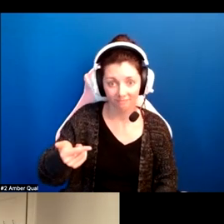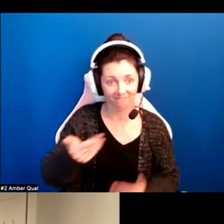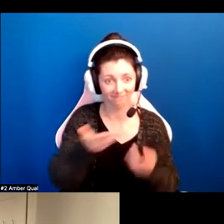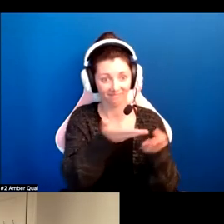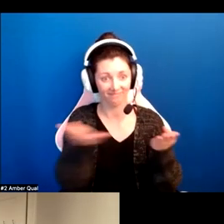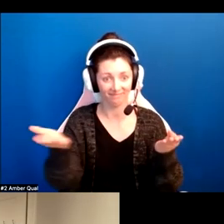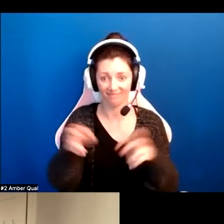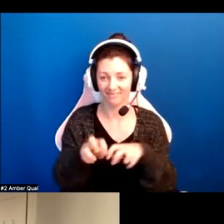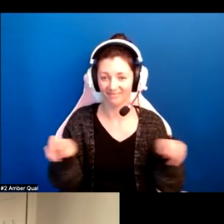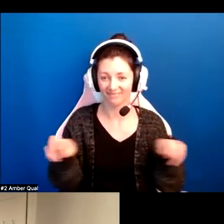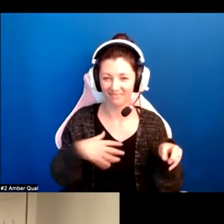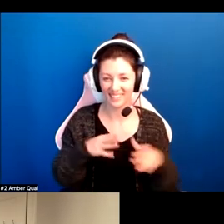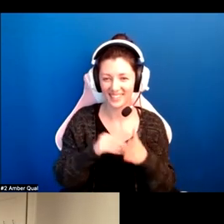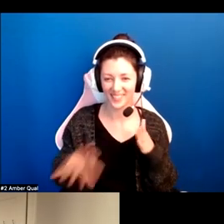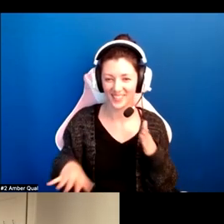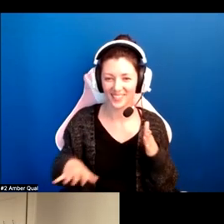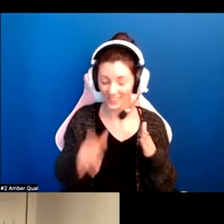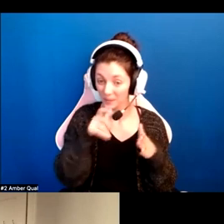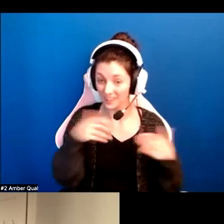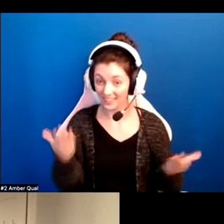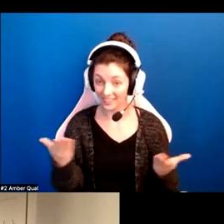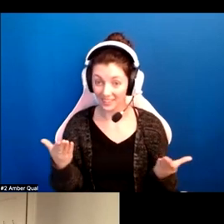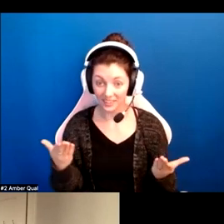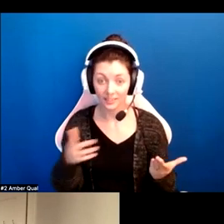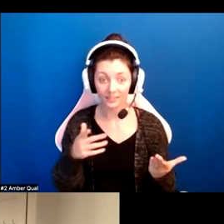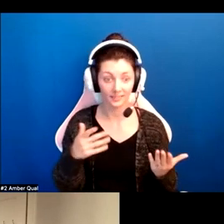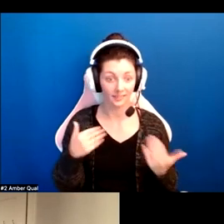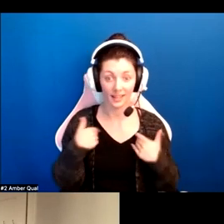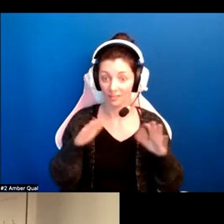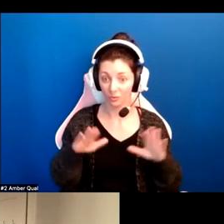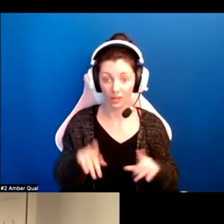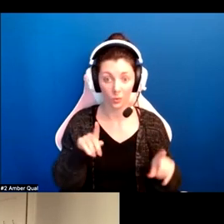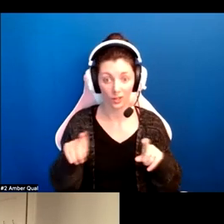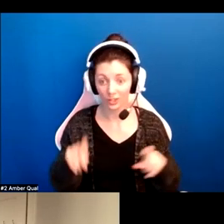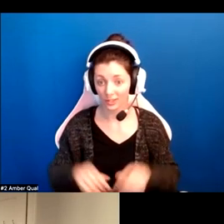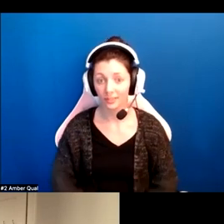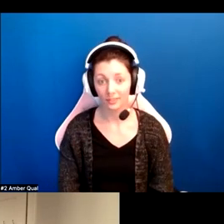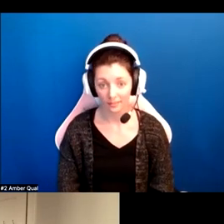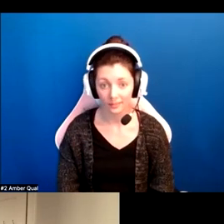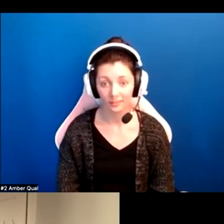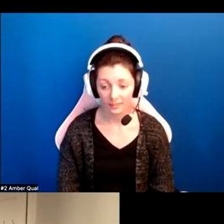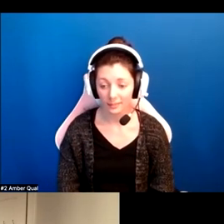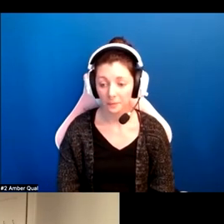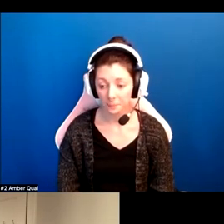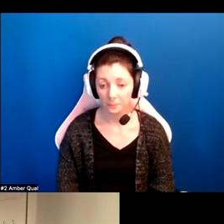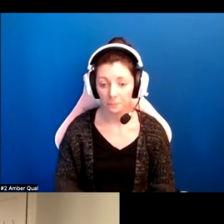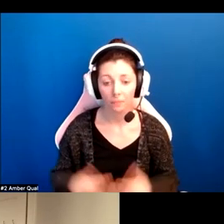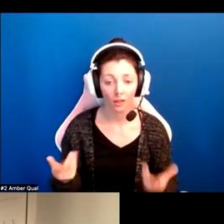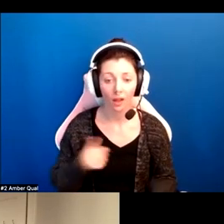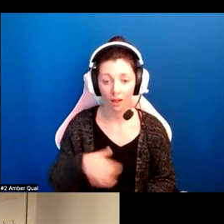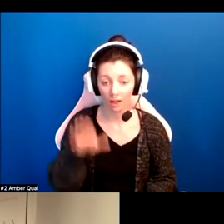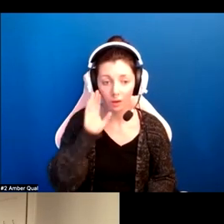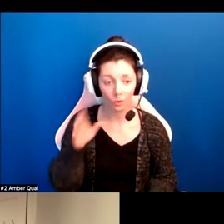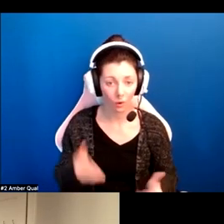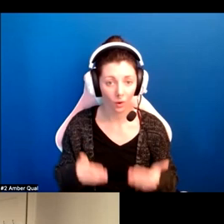here in the Zoom room who have some wonderful questions. And so I will ask